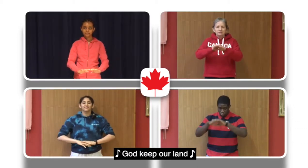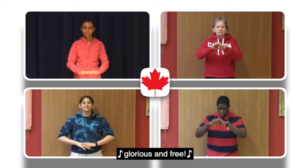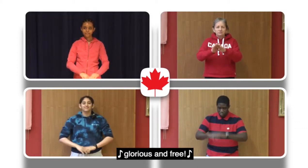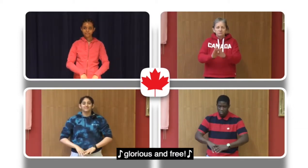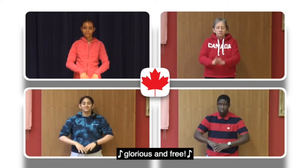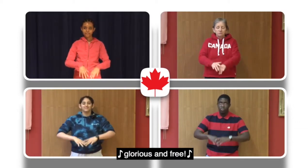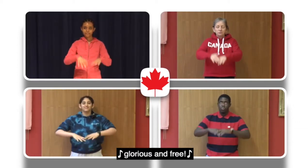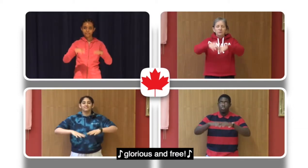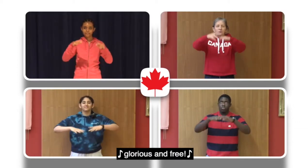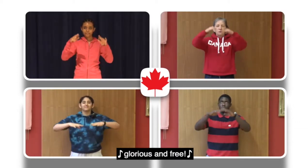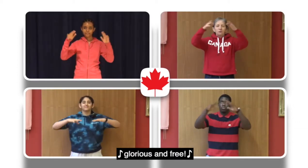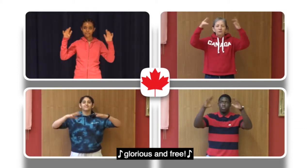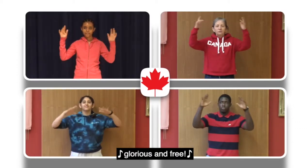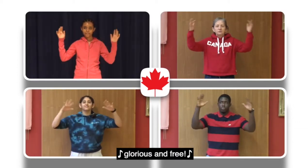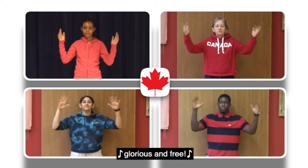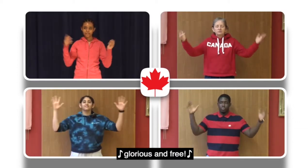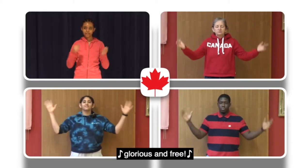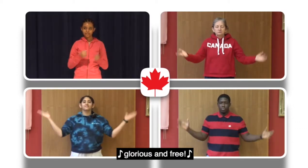land